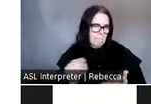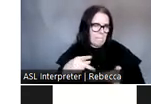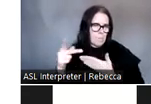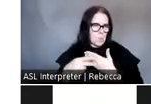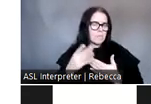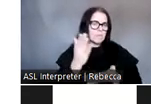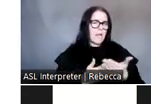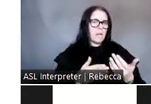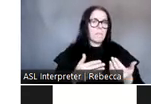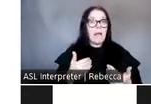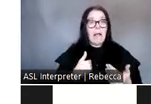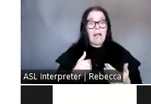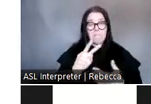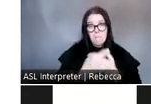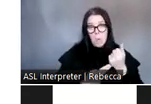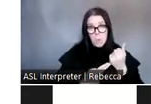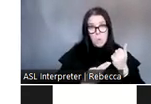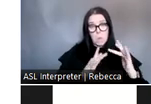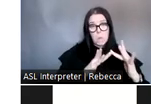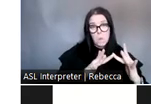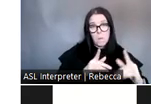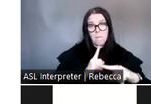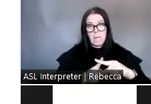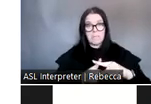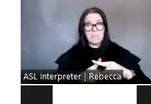Some do have hybrid delivery of micro-credentials.